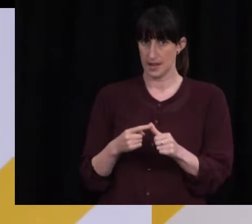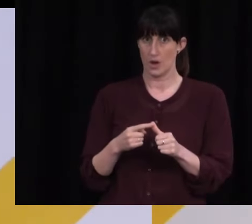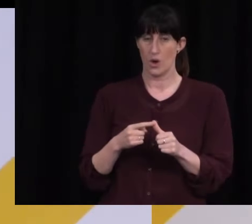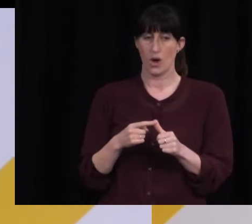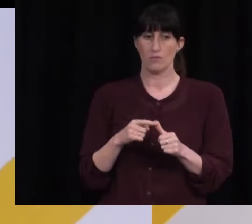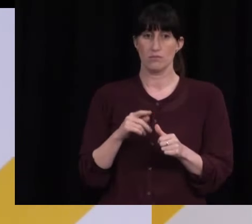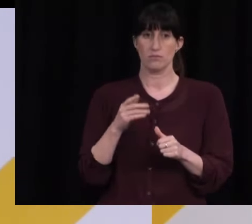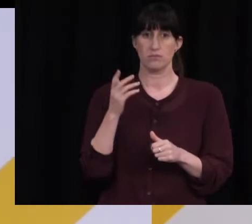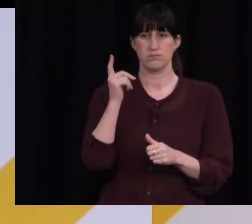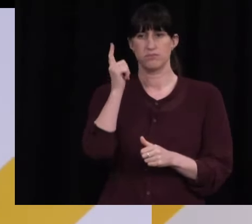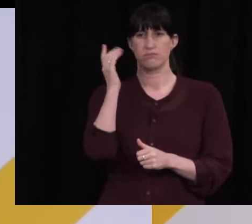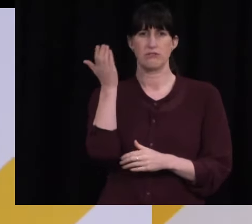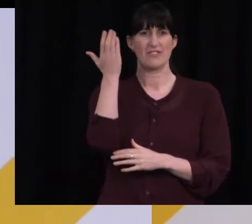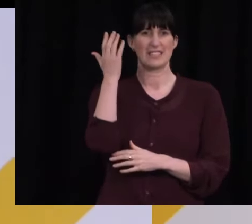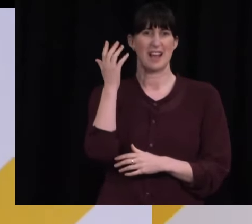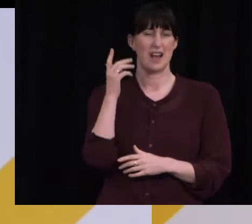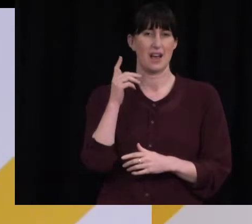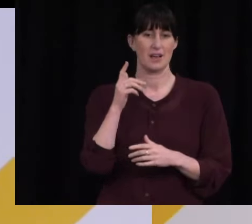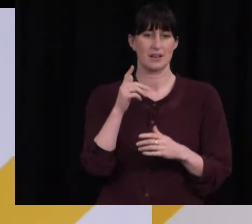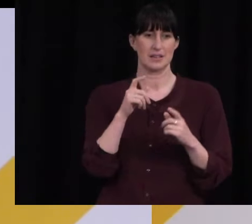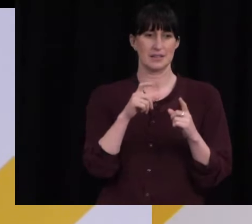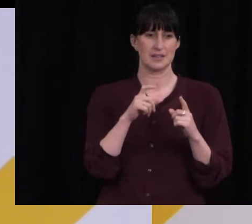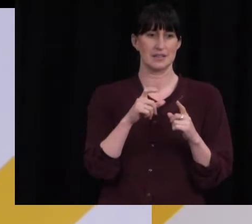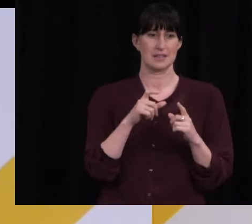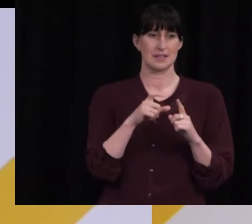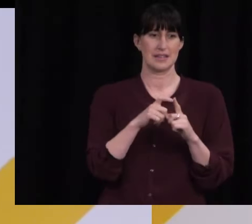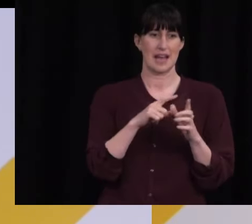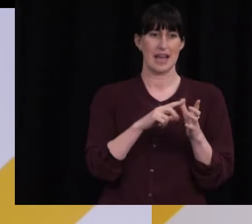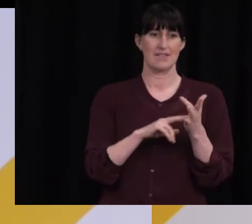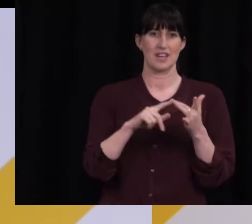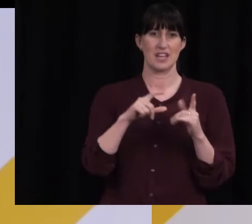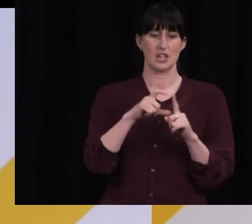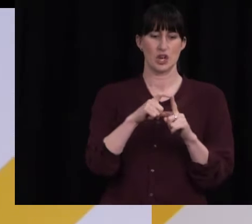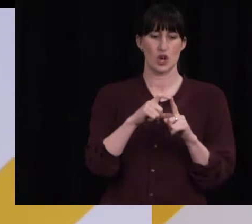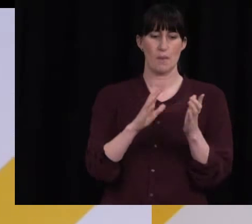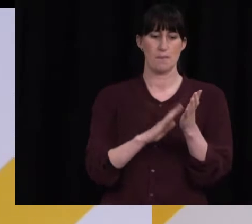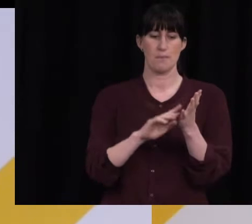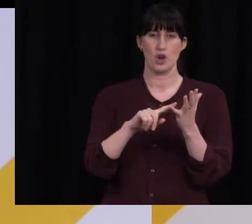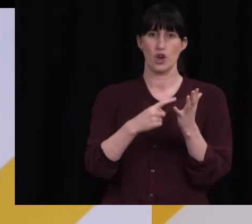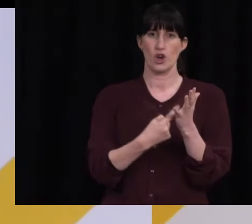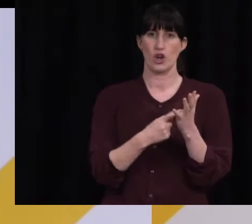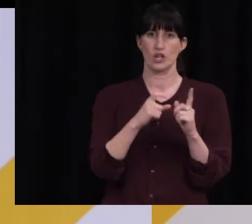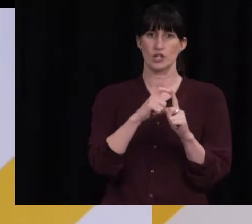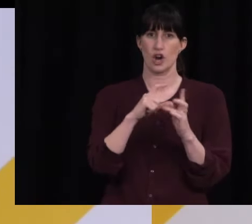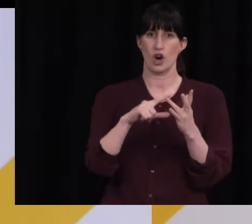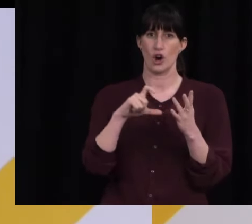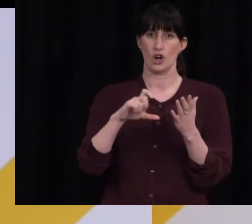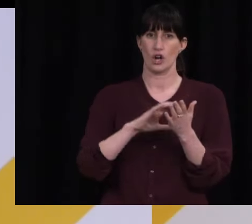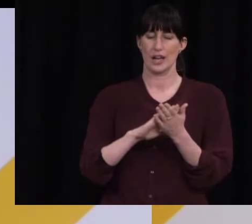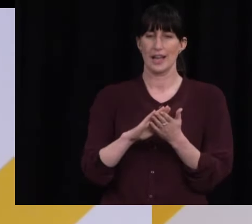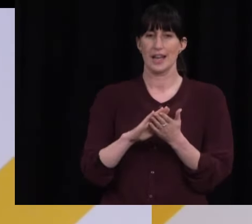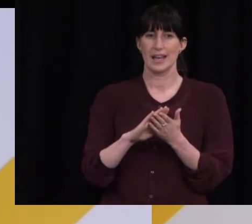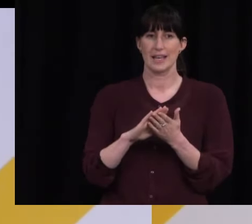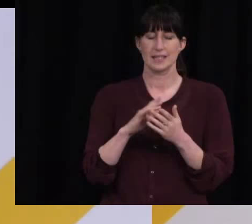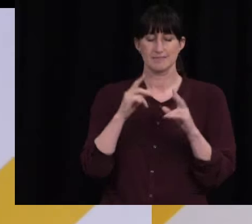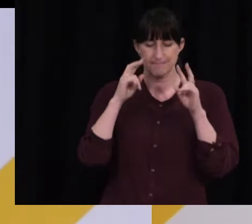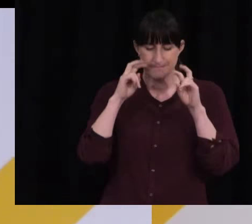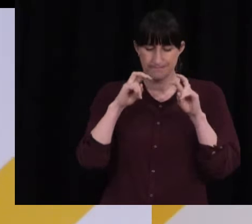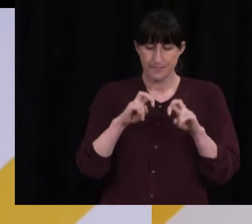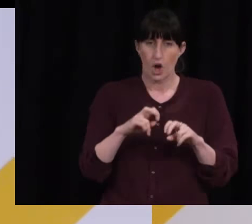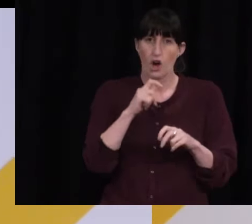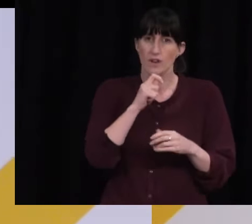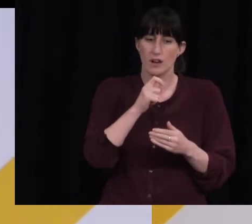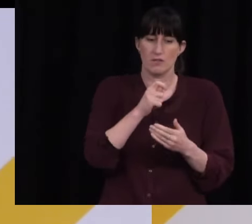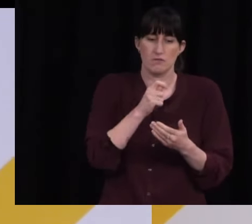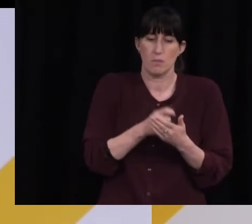leading a piece of work currently around the use of wider surveillance testing options and how to integrate